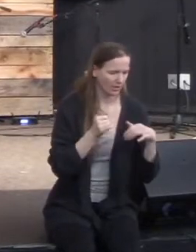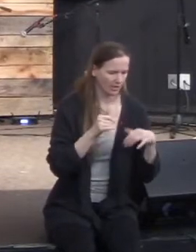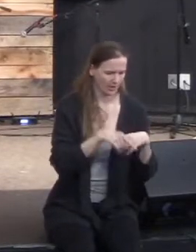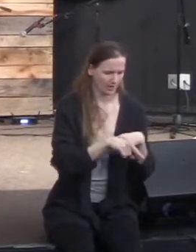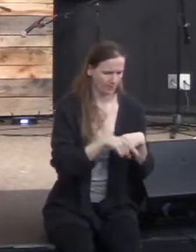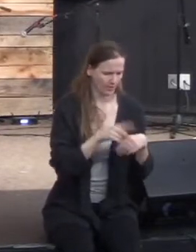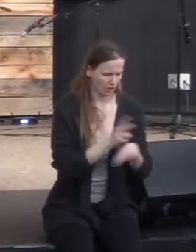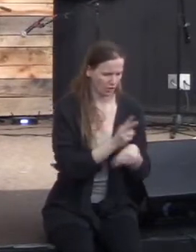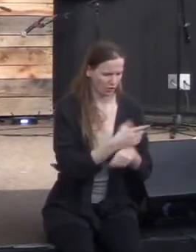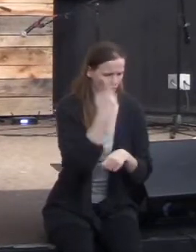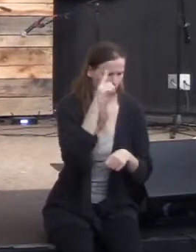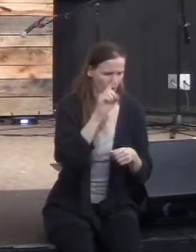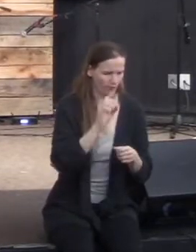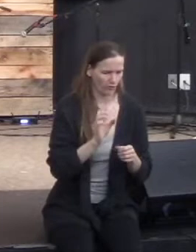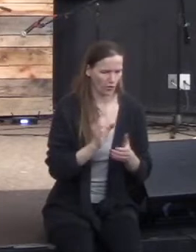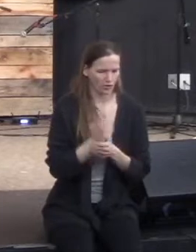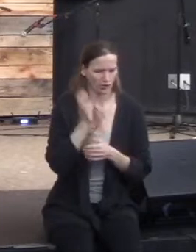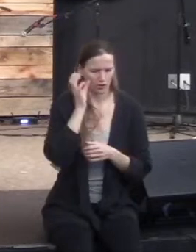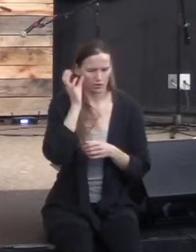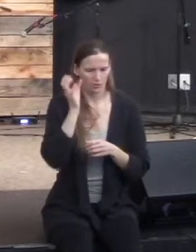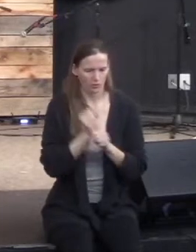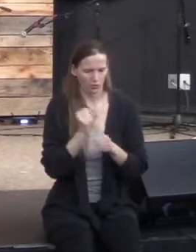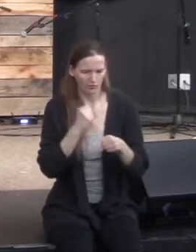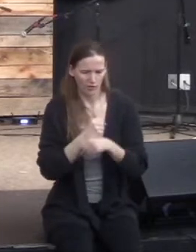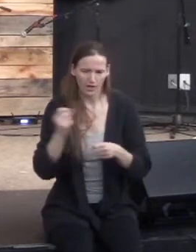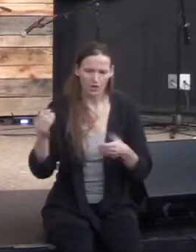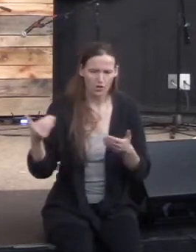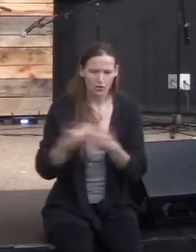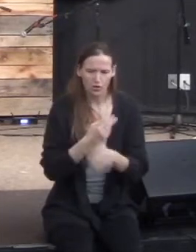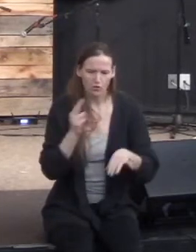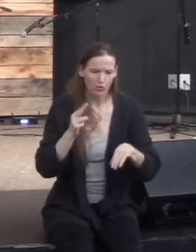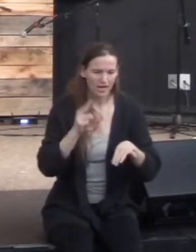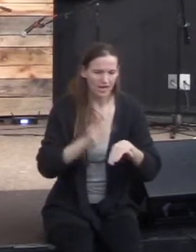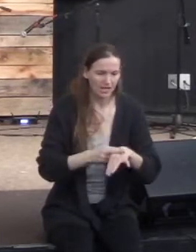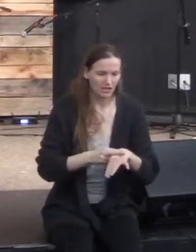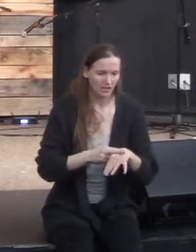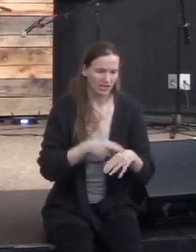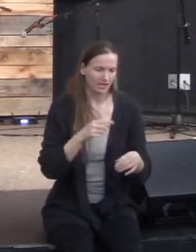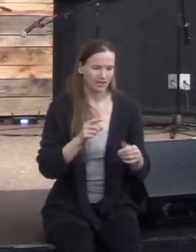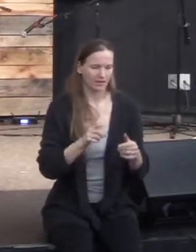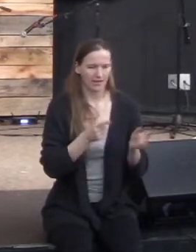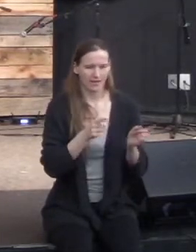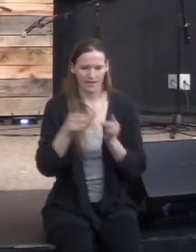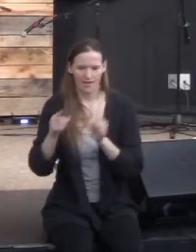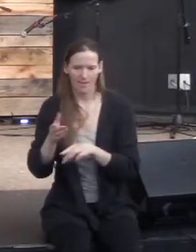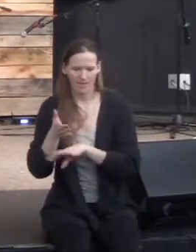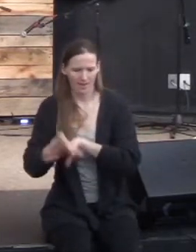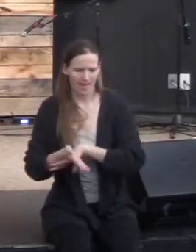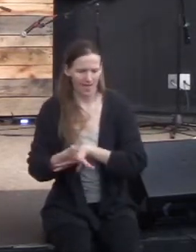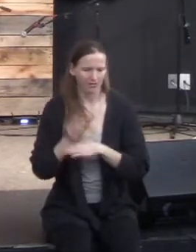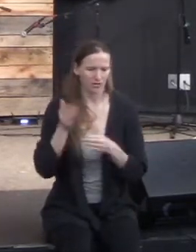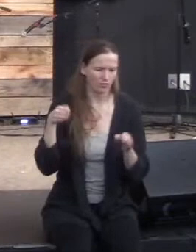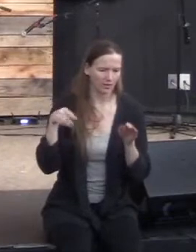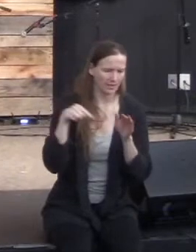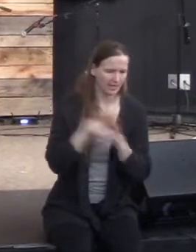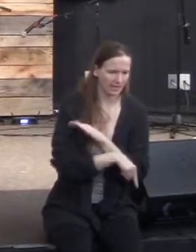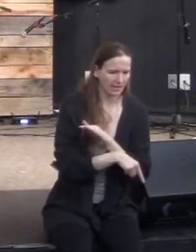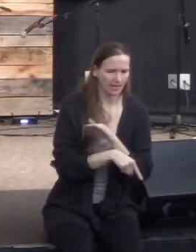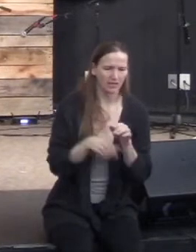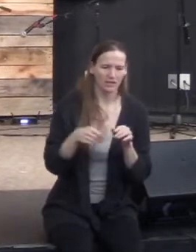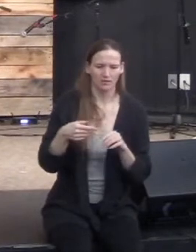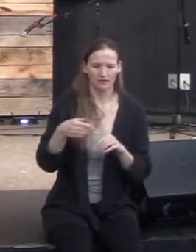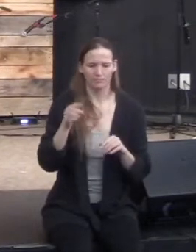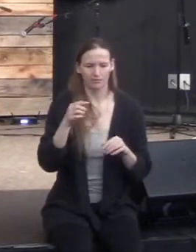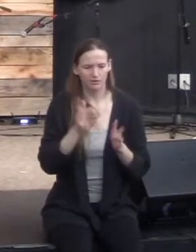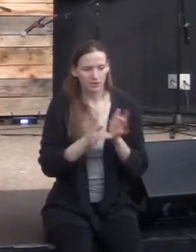end up killing God himself, and then God overcoming that with a resurrection so that everyone, because